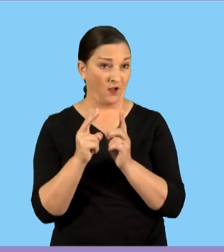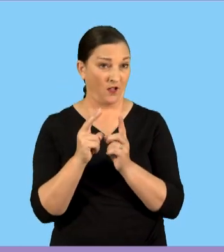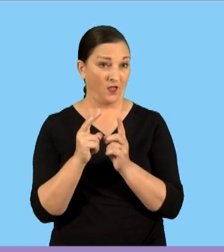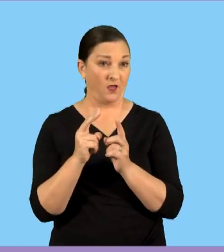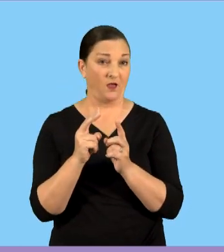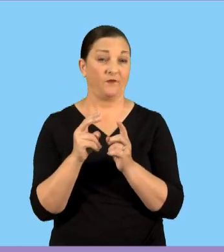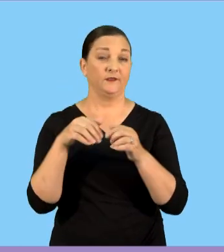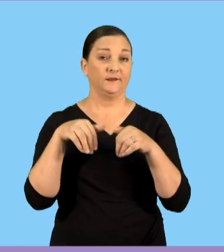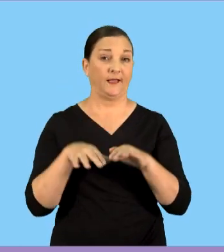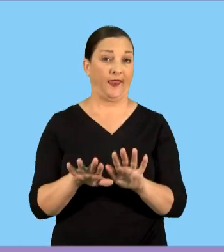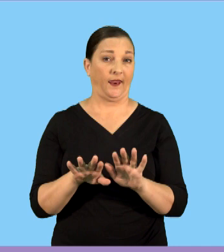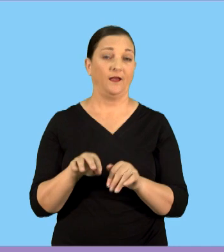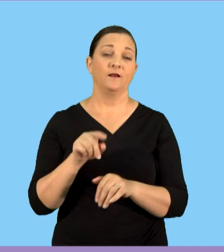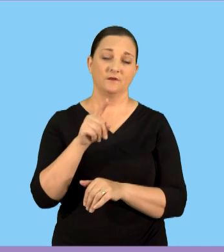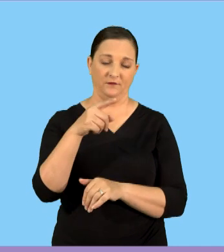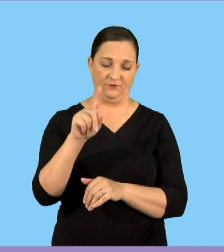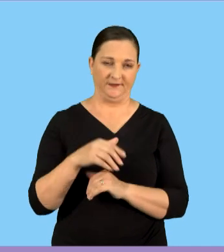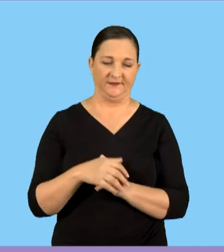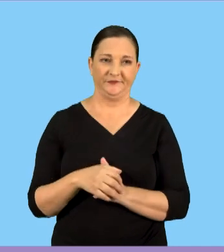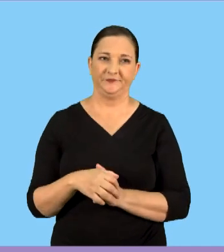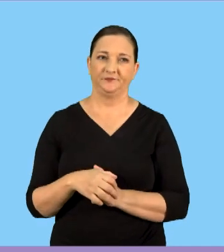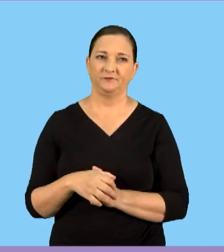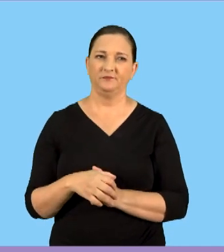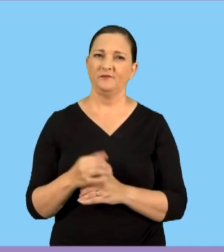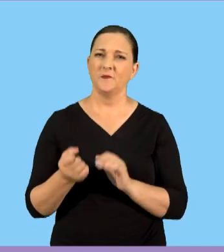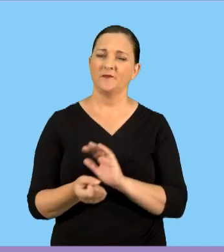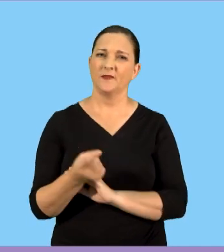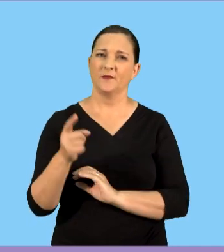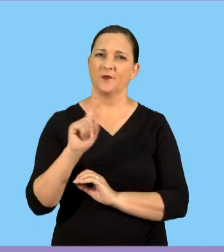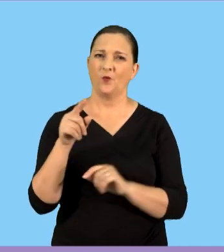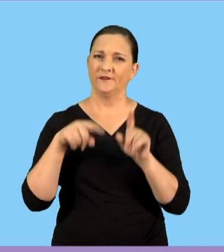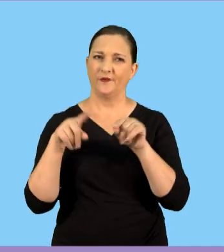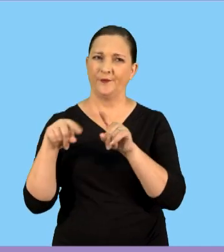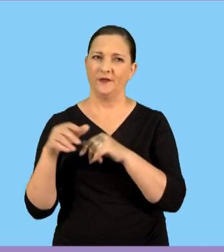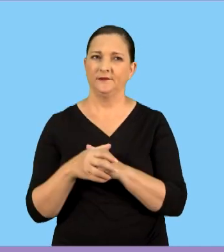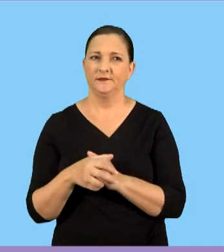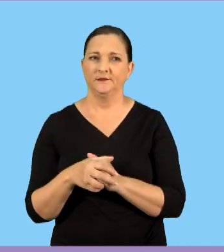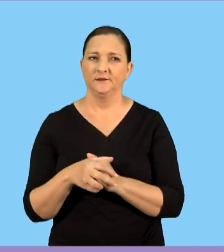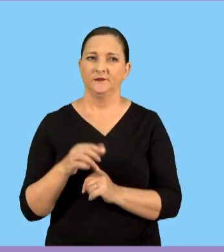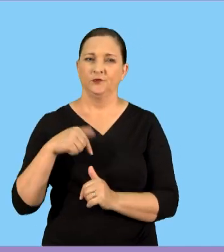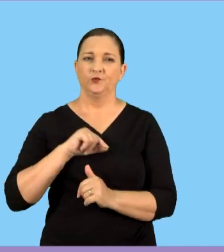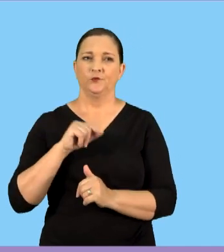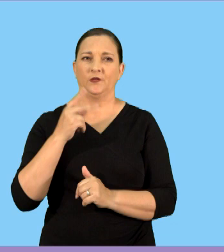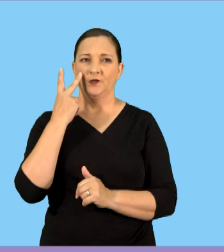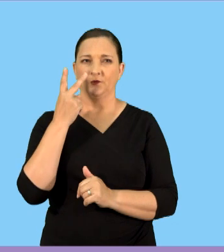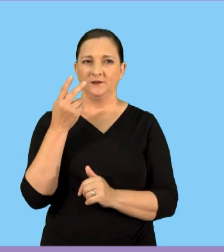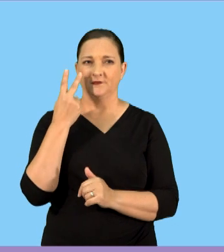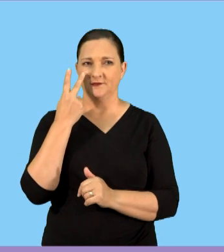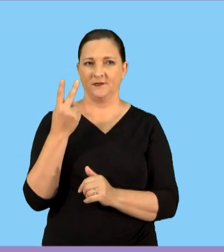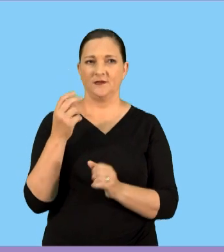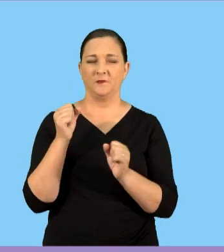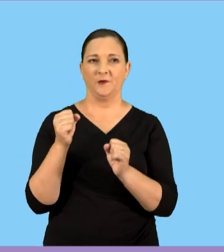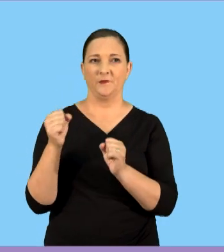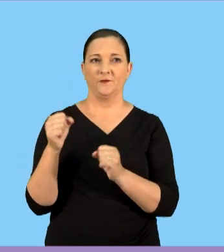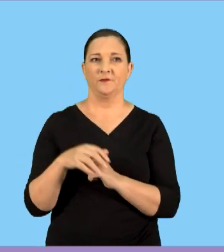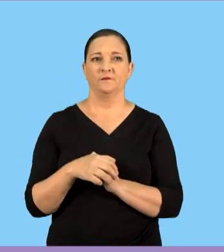12 tenths, then you are absolutely correct. And what happens to that variable? We are going to leave it